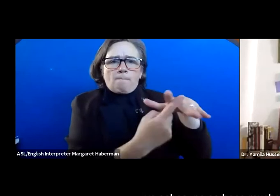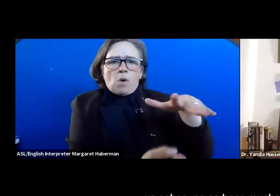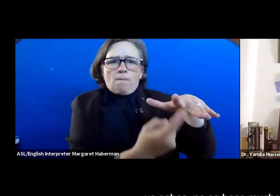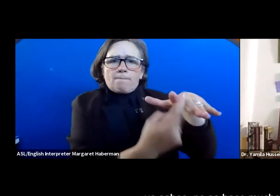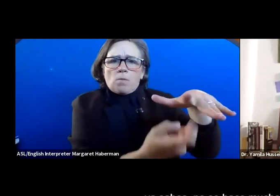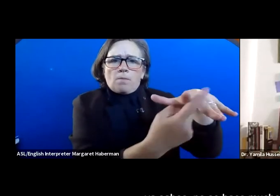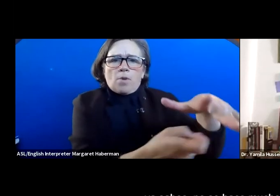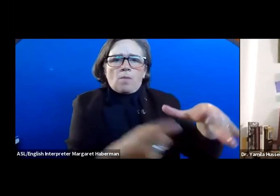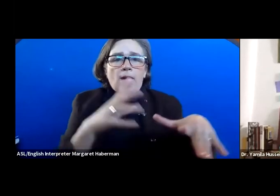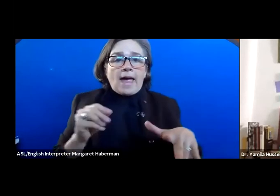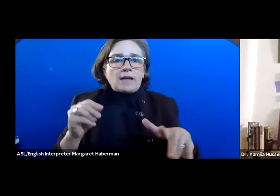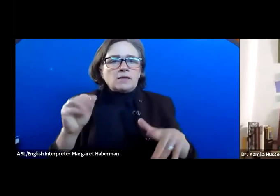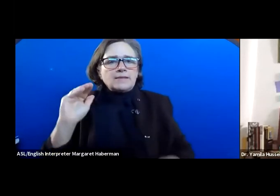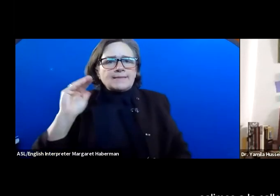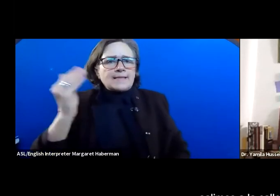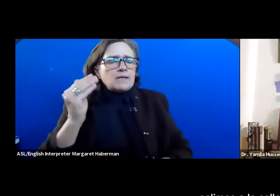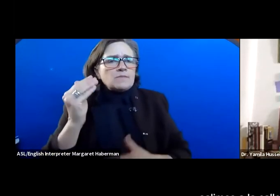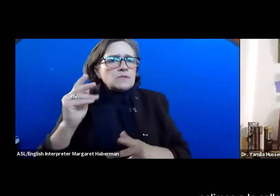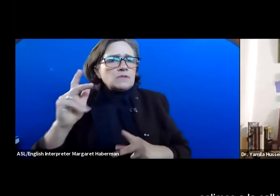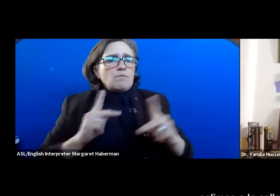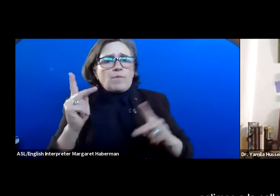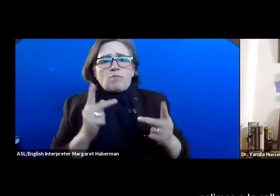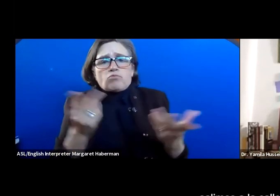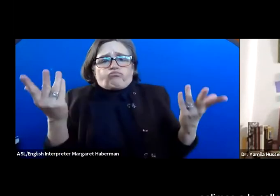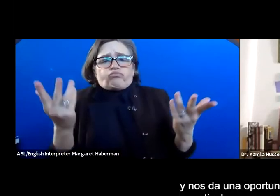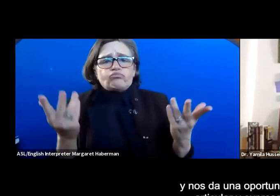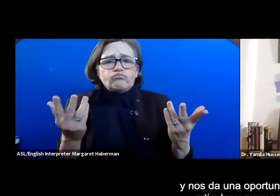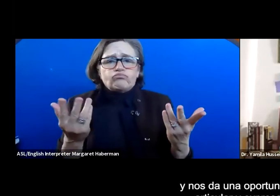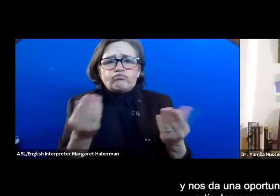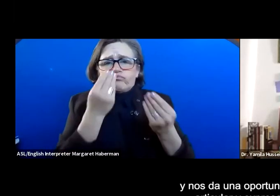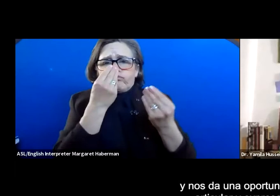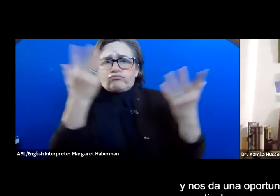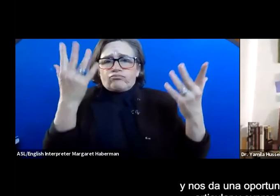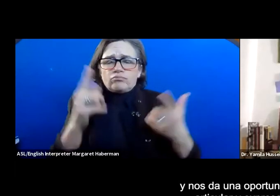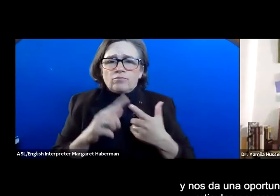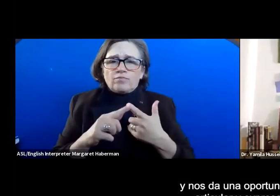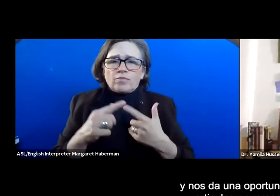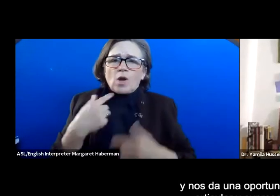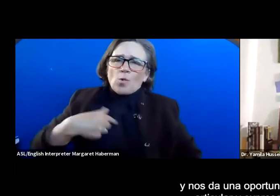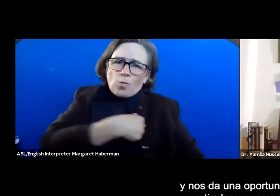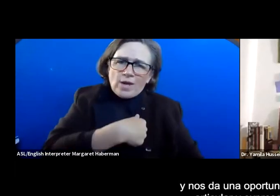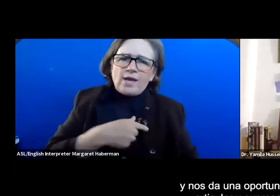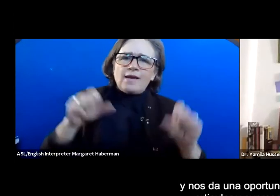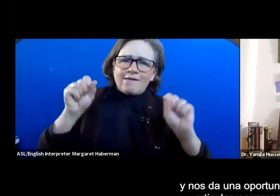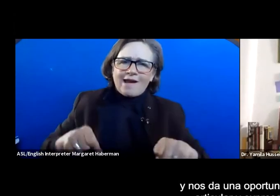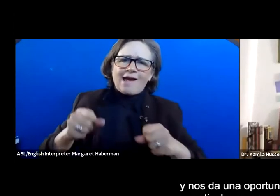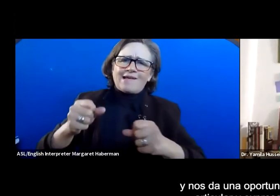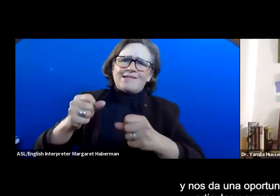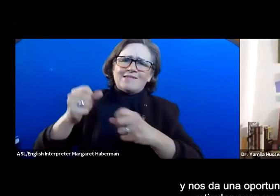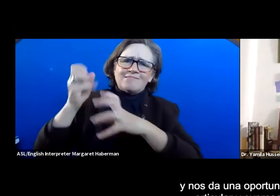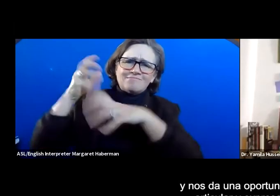is done about it, we take to the streets, and it gives us an opportunity